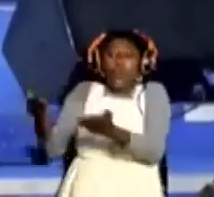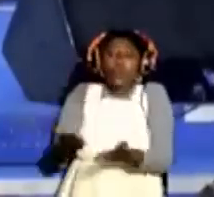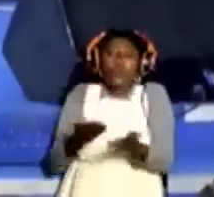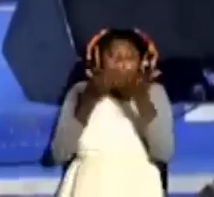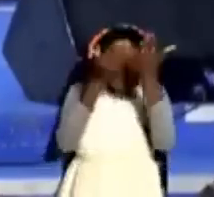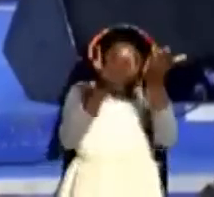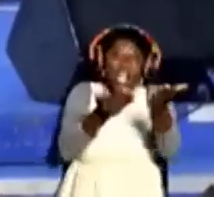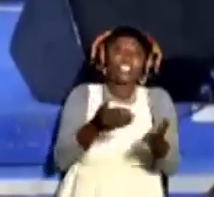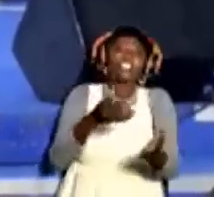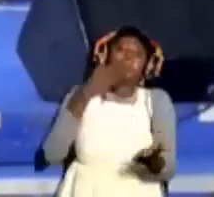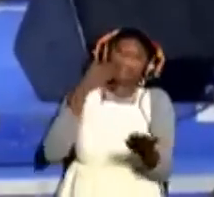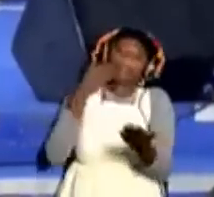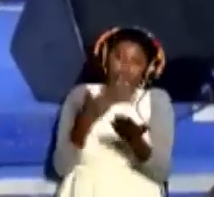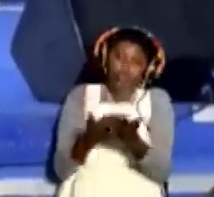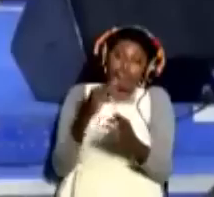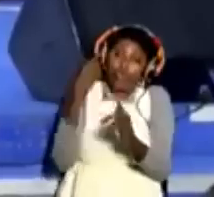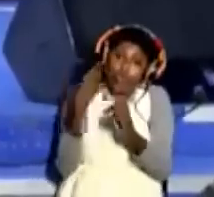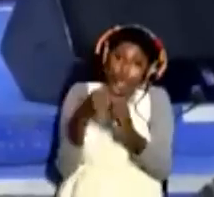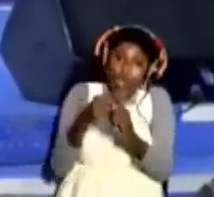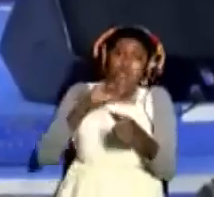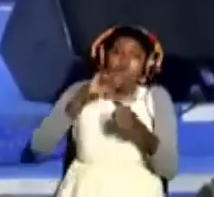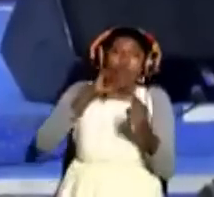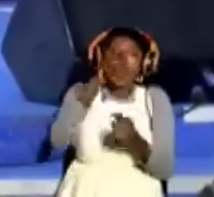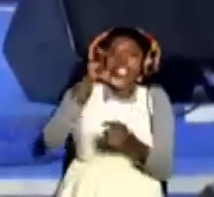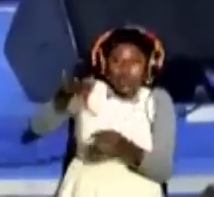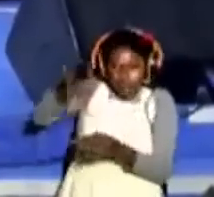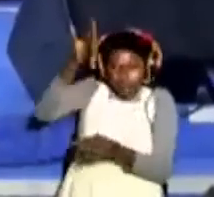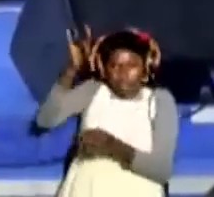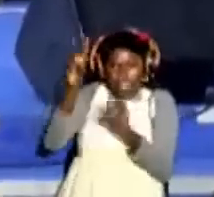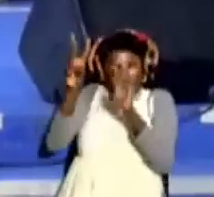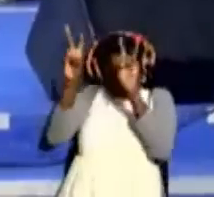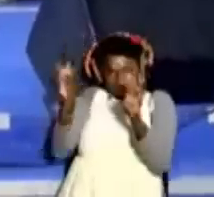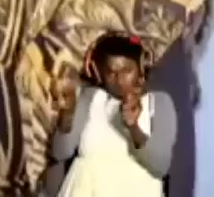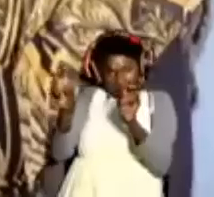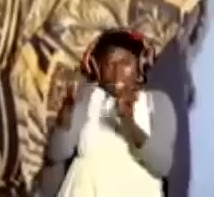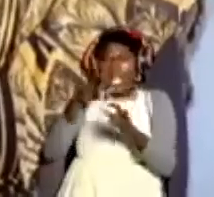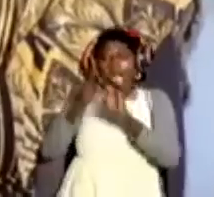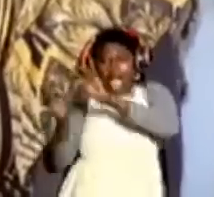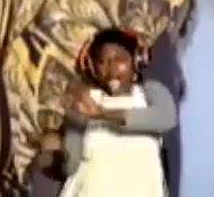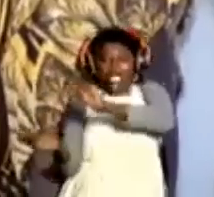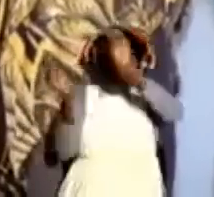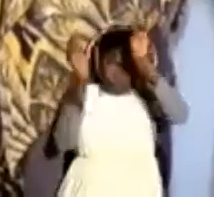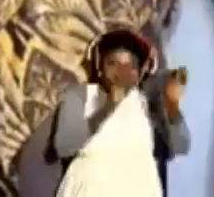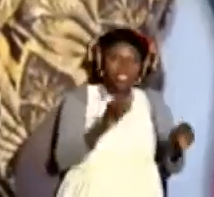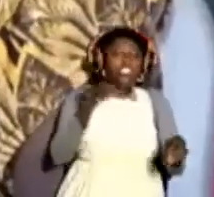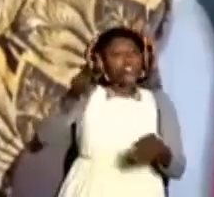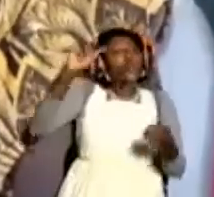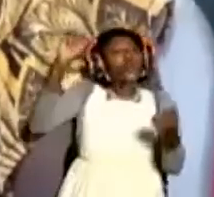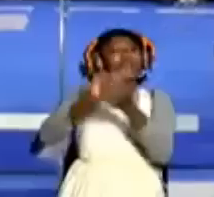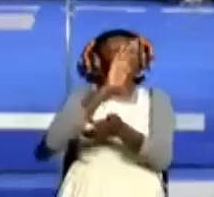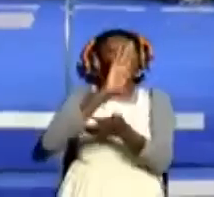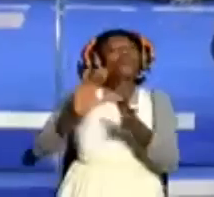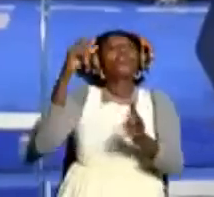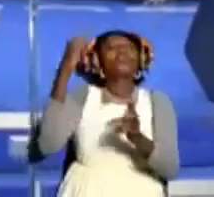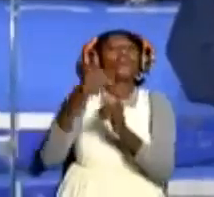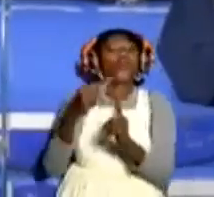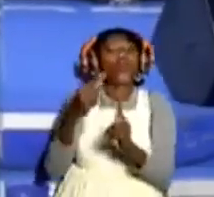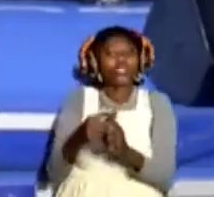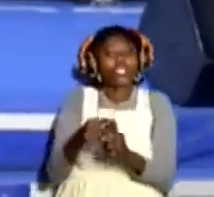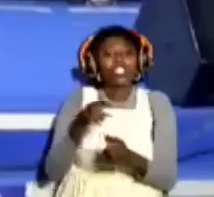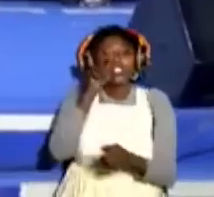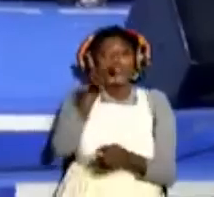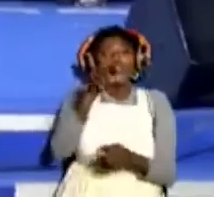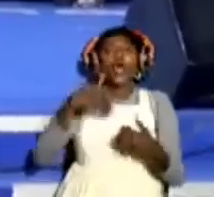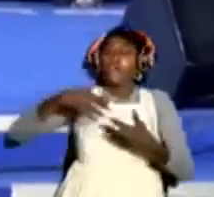context. When you take a text away from its context, you destroy the text.